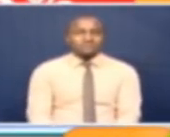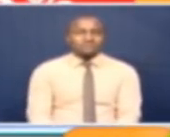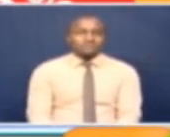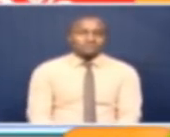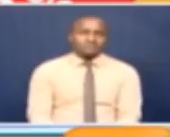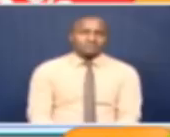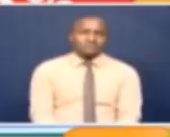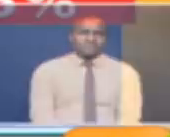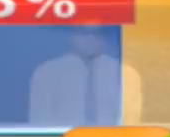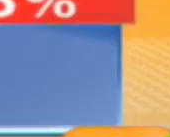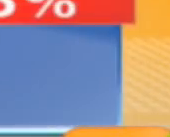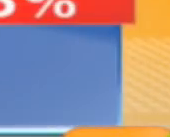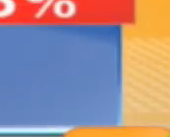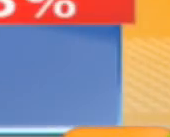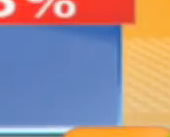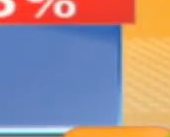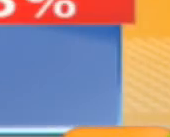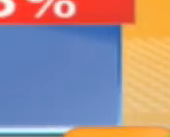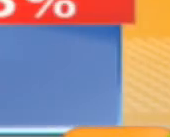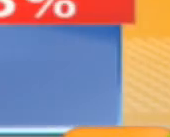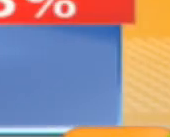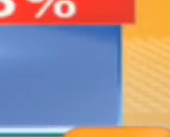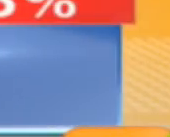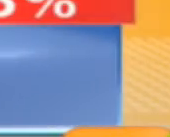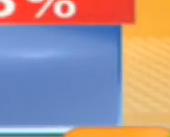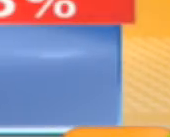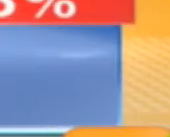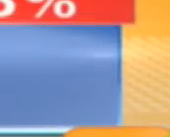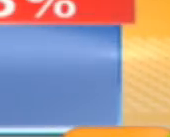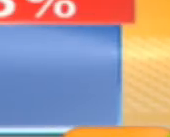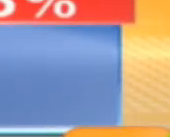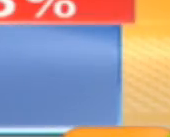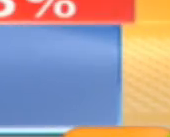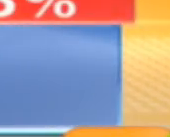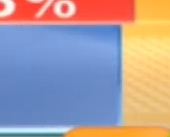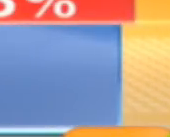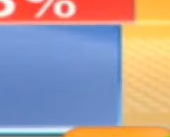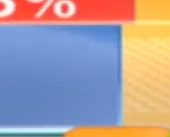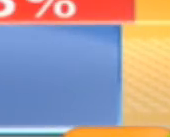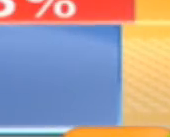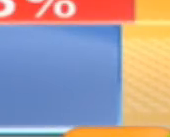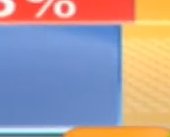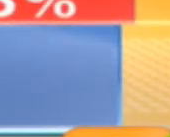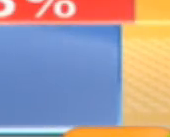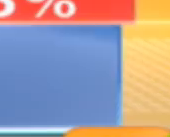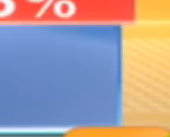Are we looking at Nusumkate situation going forward? 25% of you say yes.